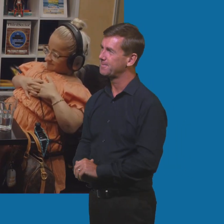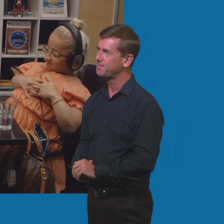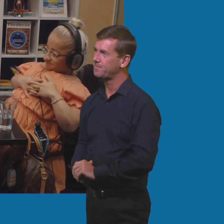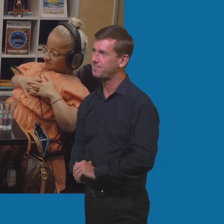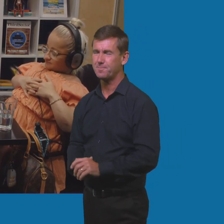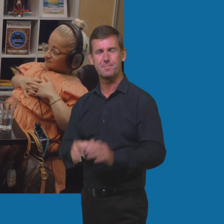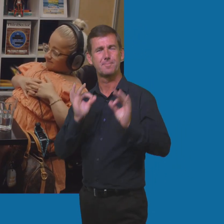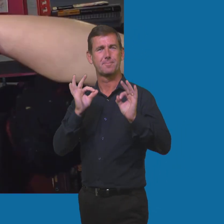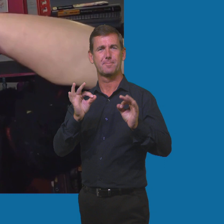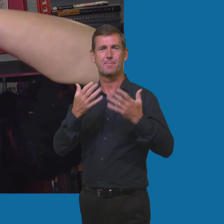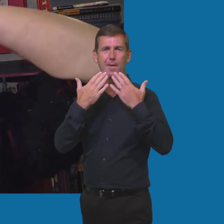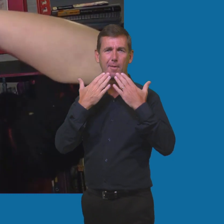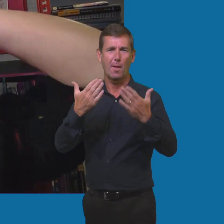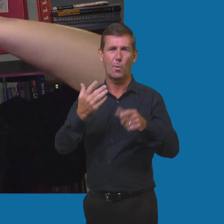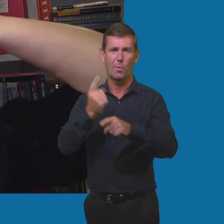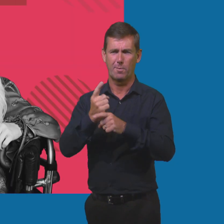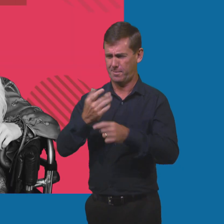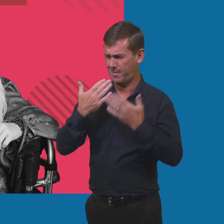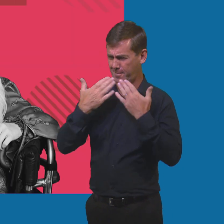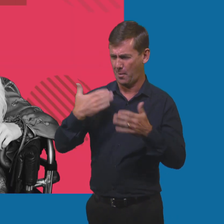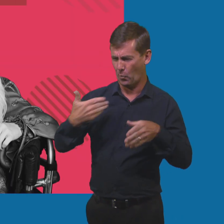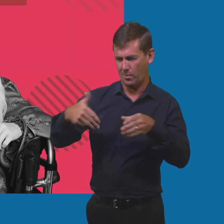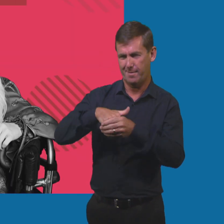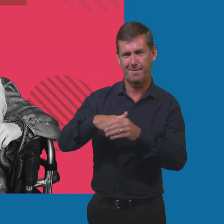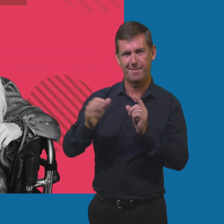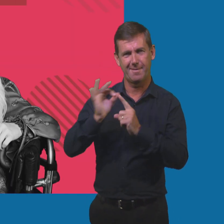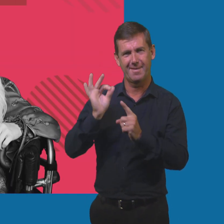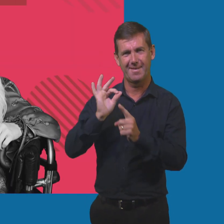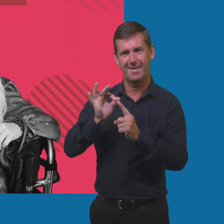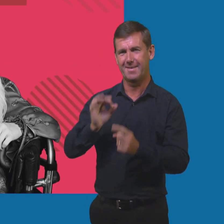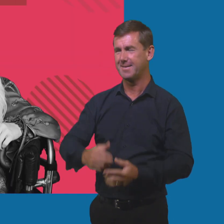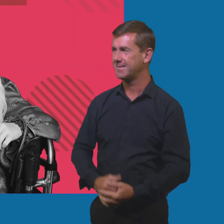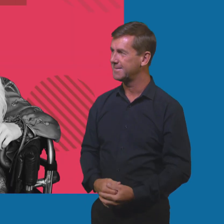Brilliant. Thank you so much, Hannah. Thanks for having me, guys.